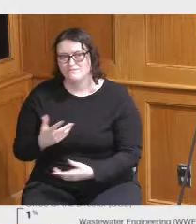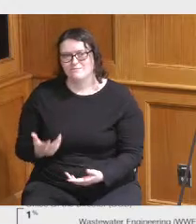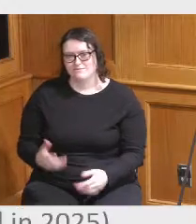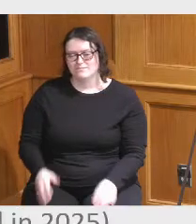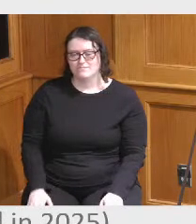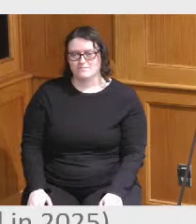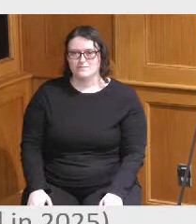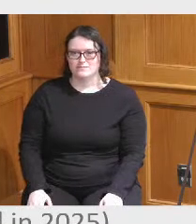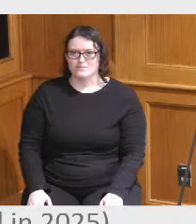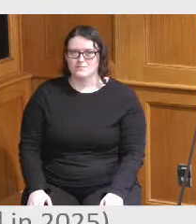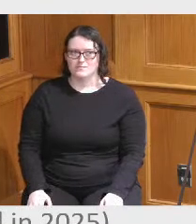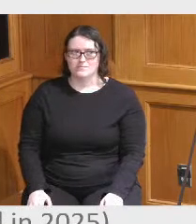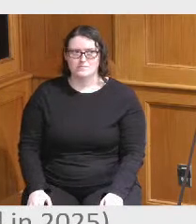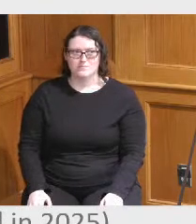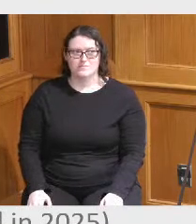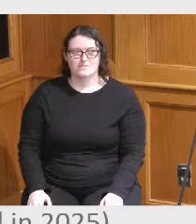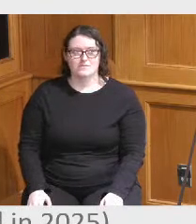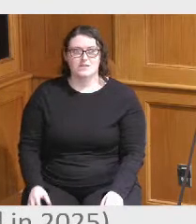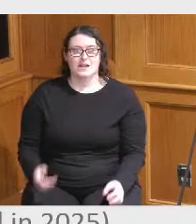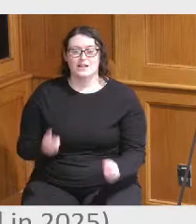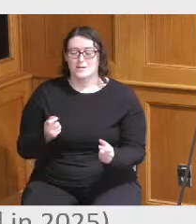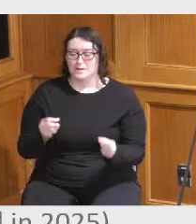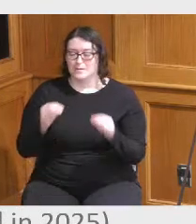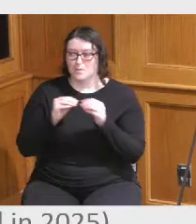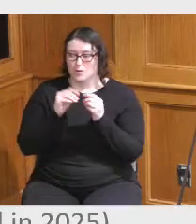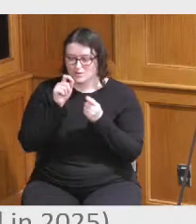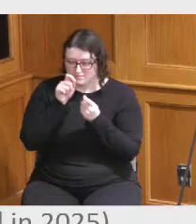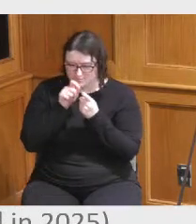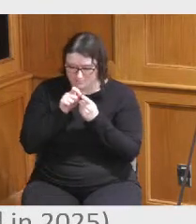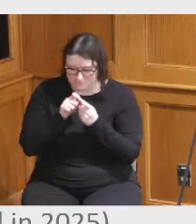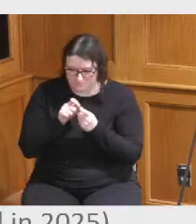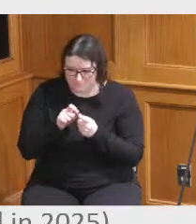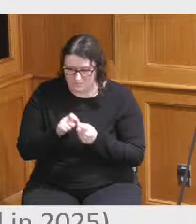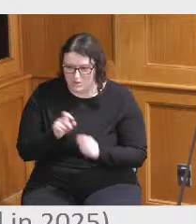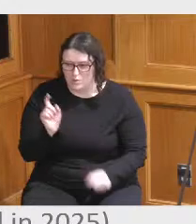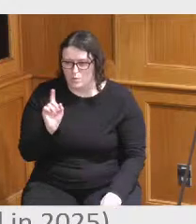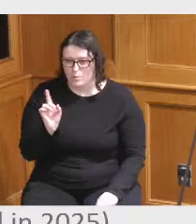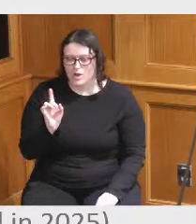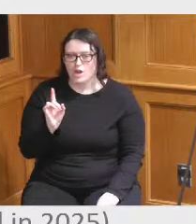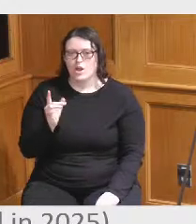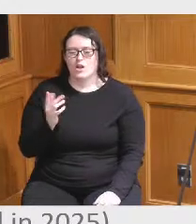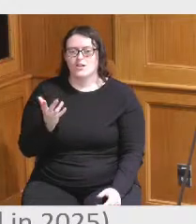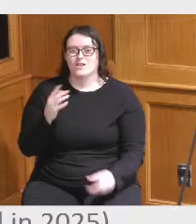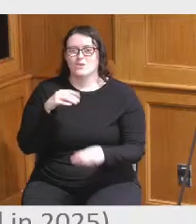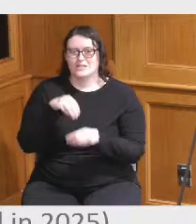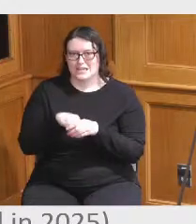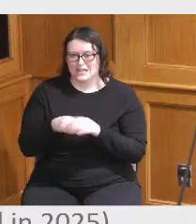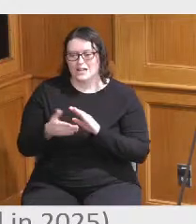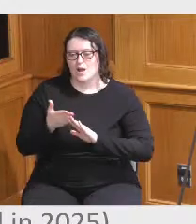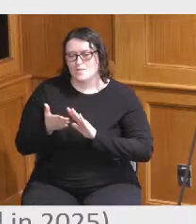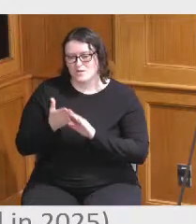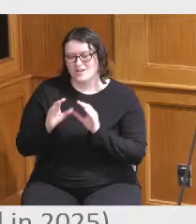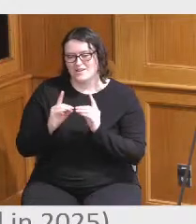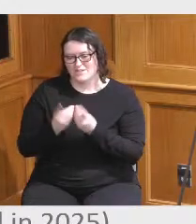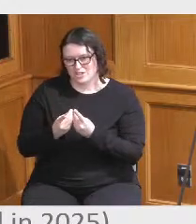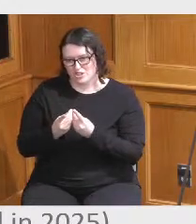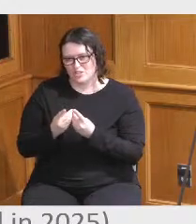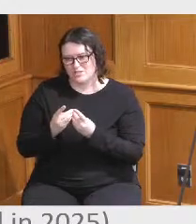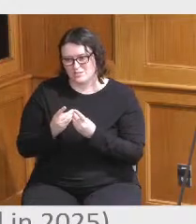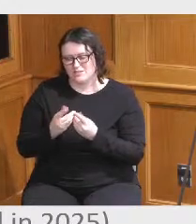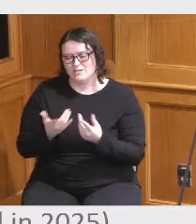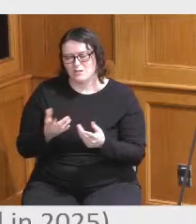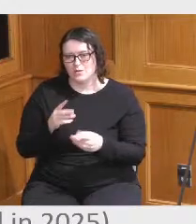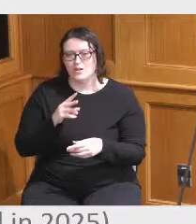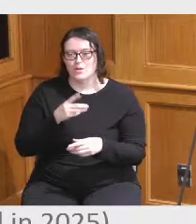divisions. So diving in a little bit closer then on where those increases are, they're primarily in those operating divisions. And in